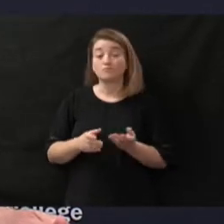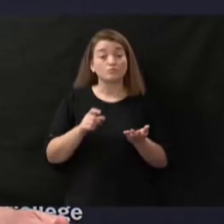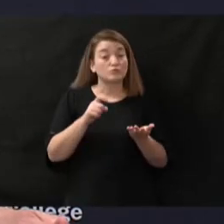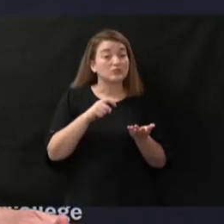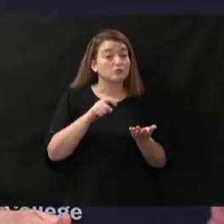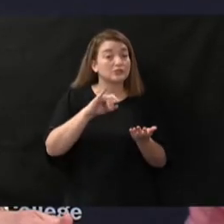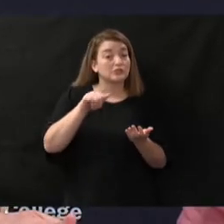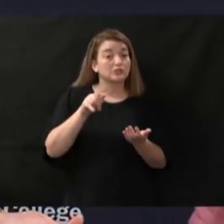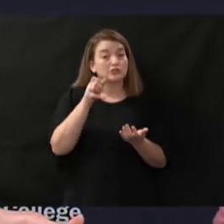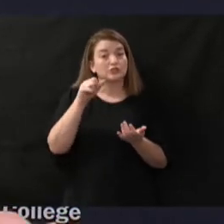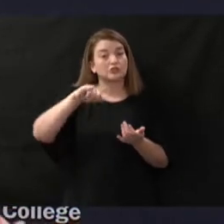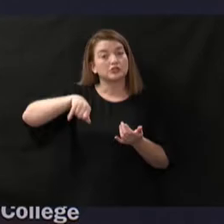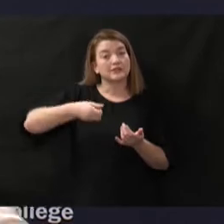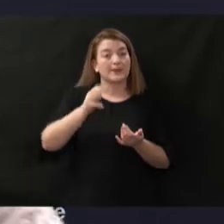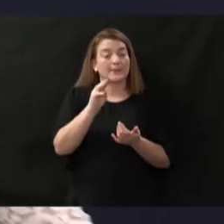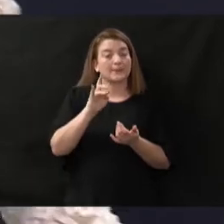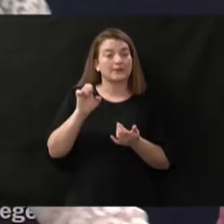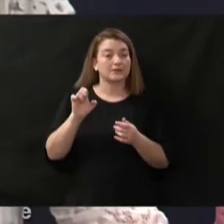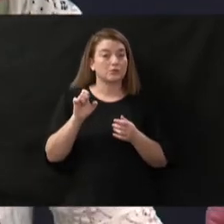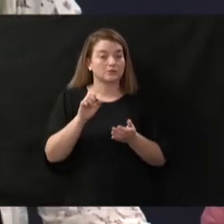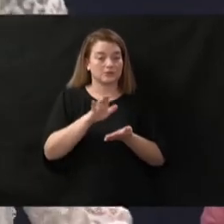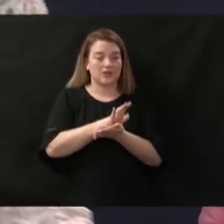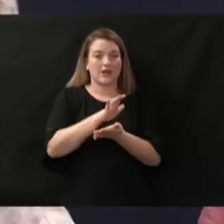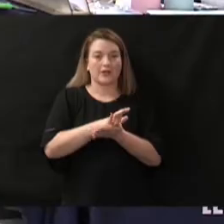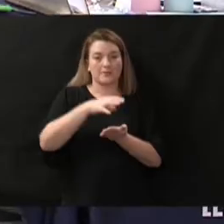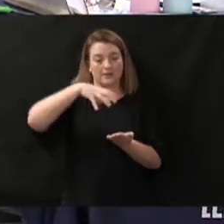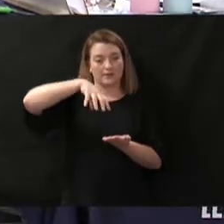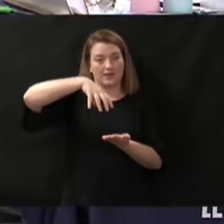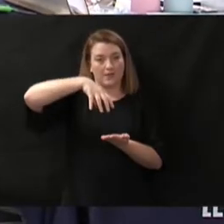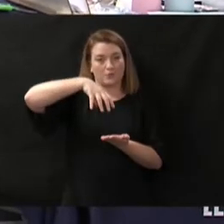camera? All righty, there we go.